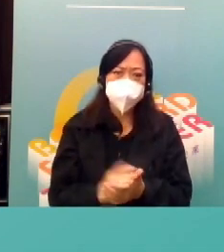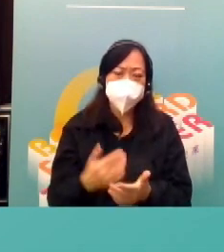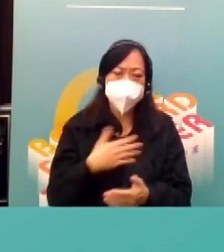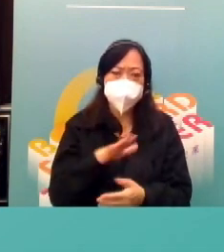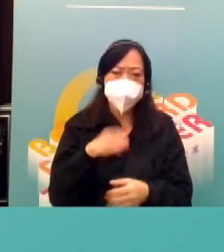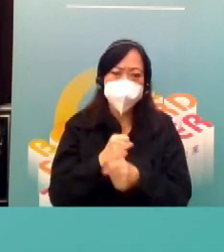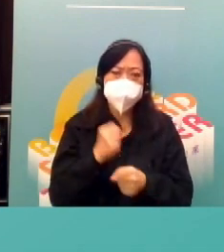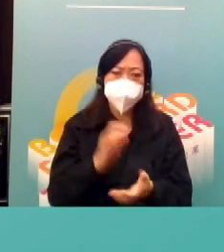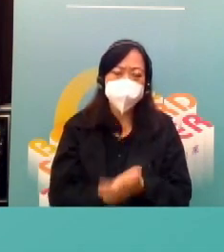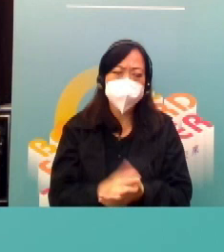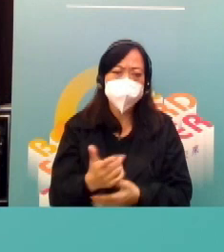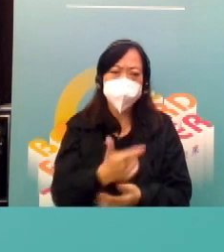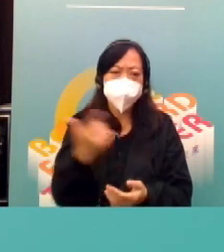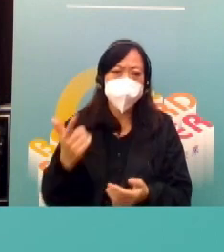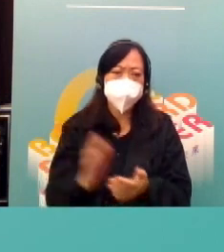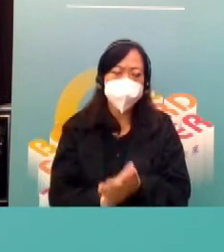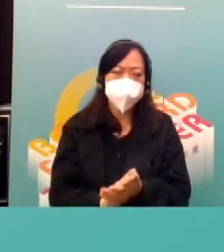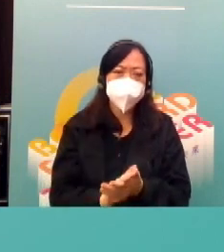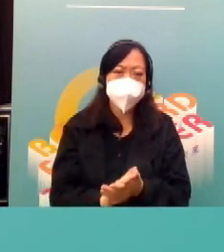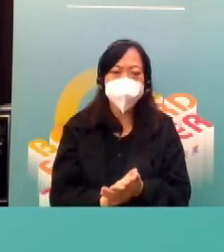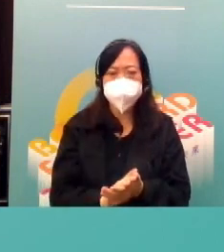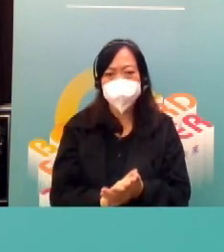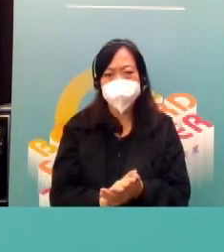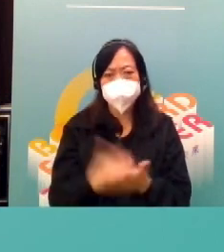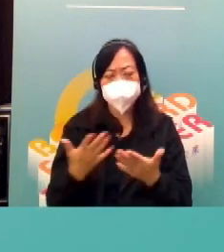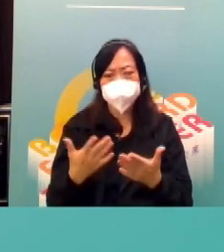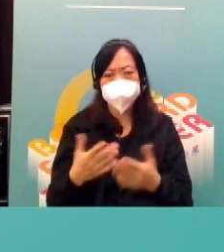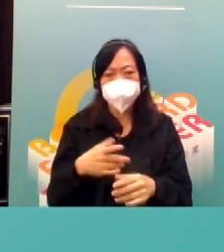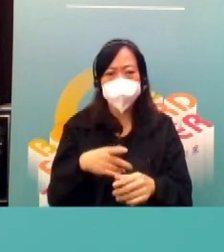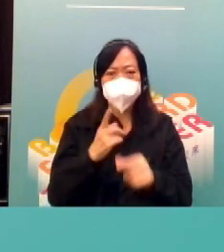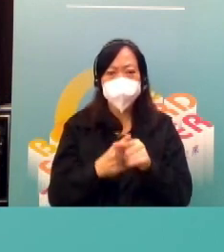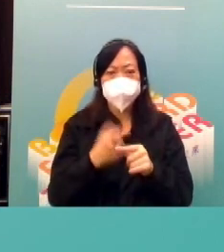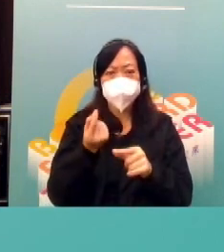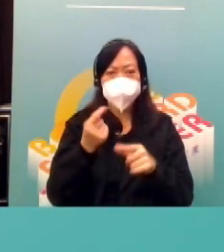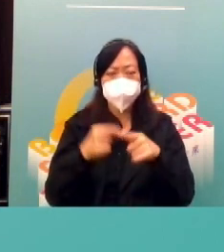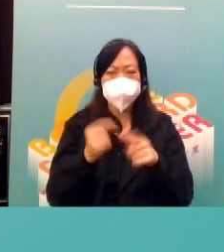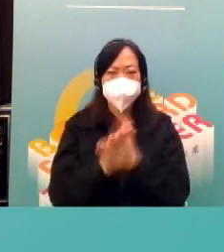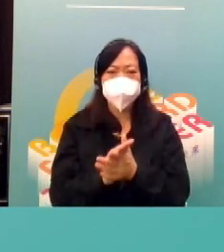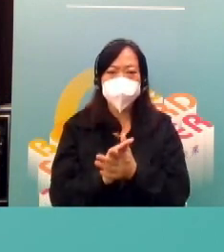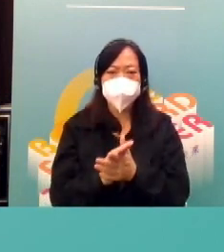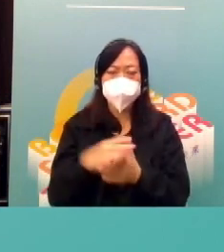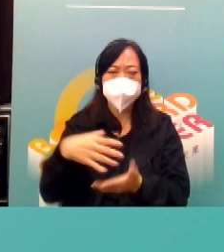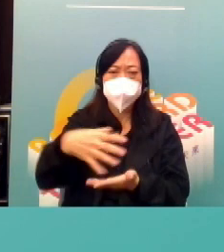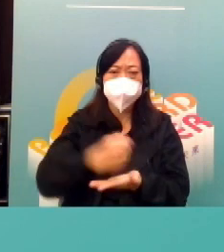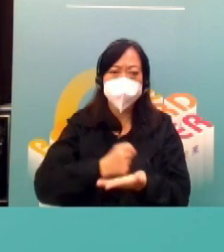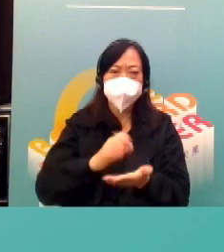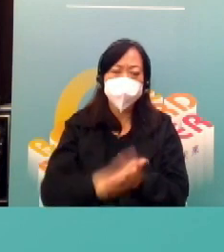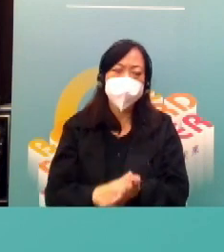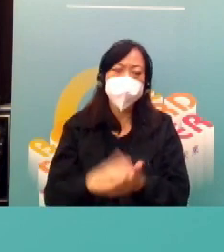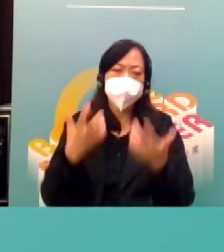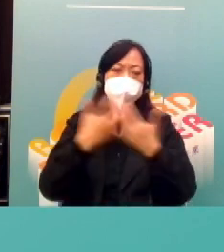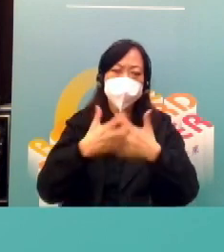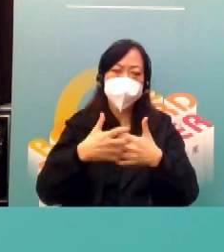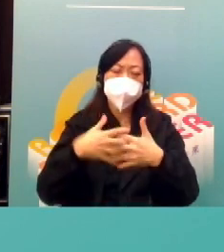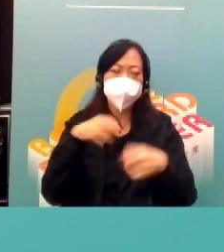MSMEs into the digital economy for all the reasons I mentioned earlier, around businesses faring better who've been on e-commerce and having access to digital